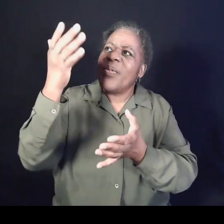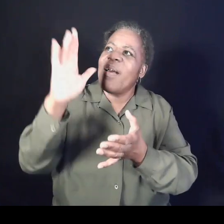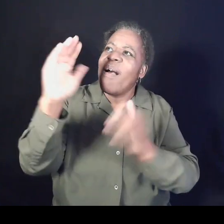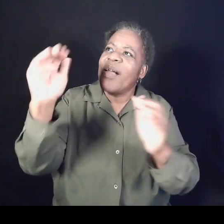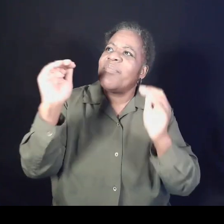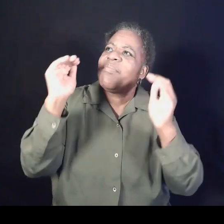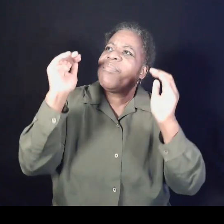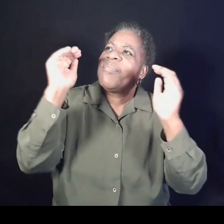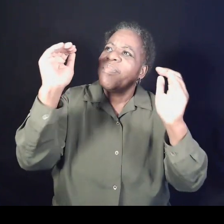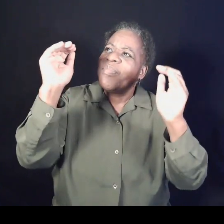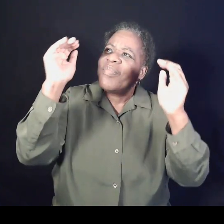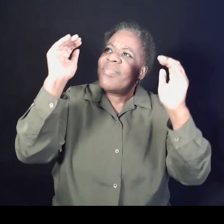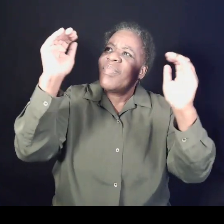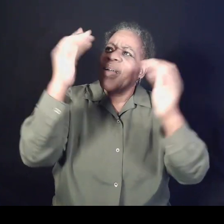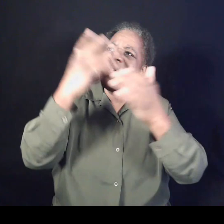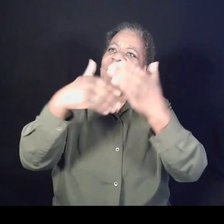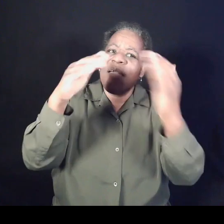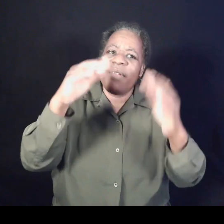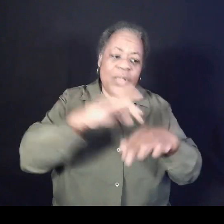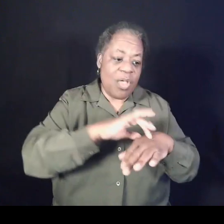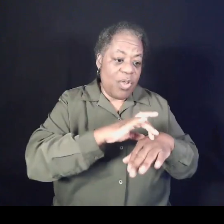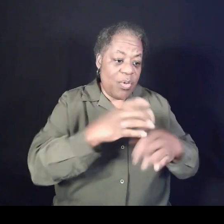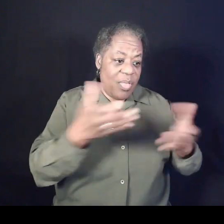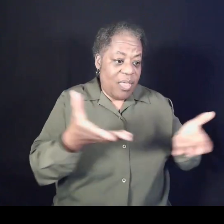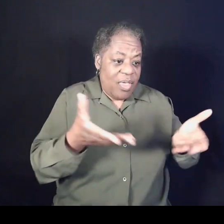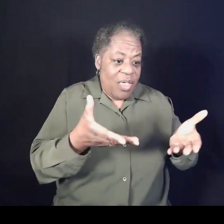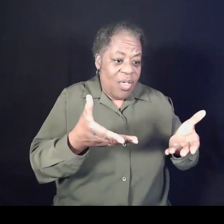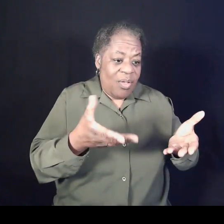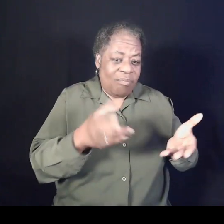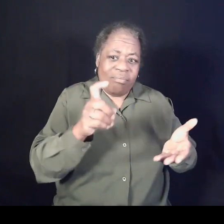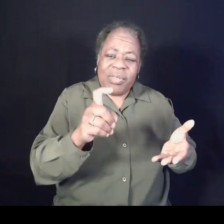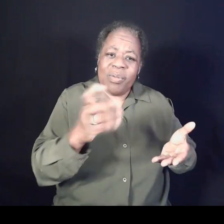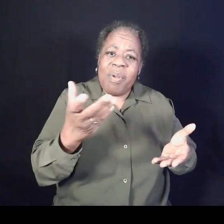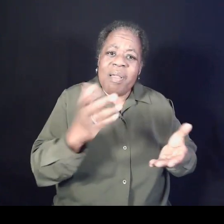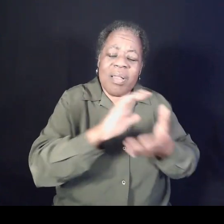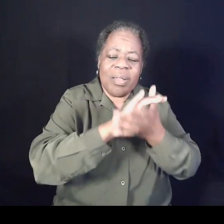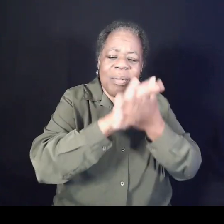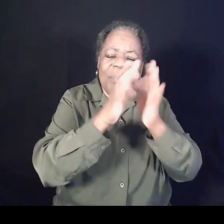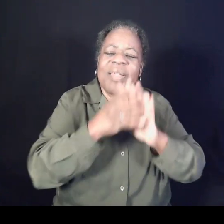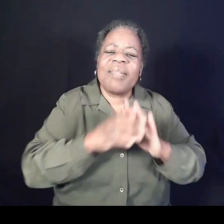heaven, and on earth, peace.